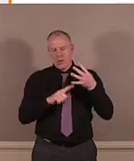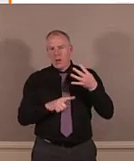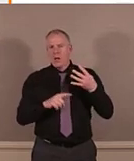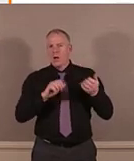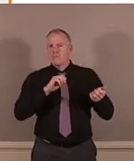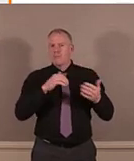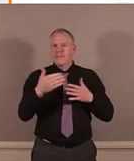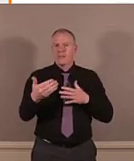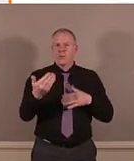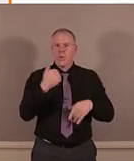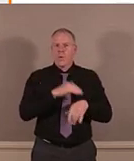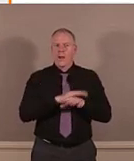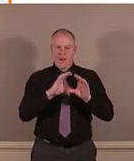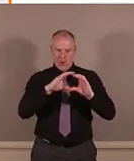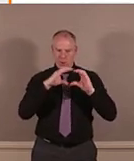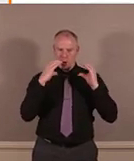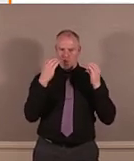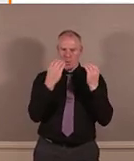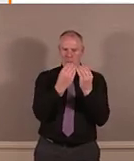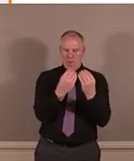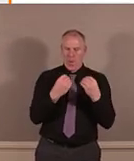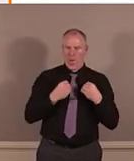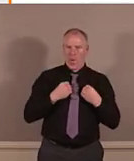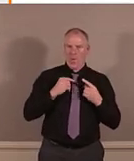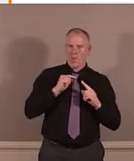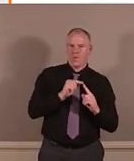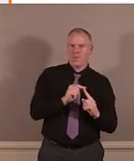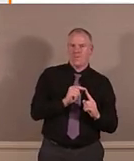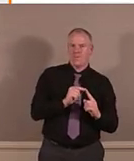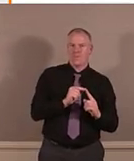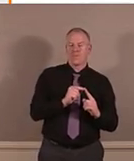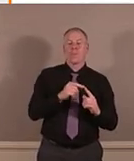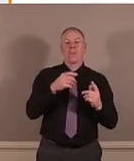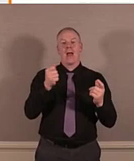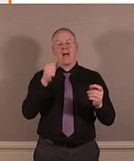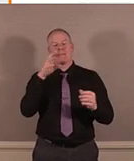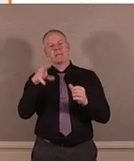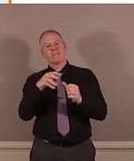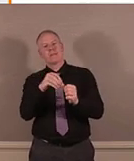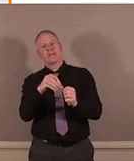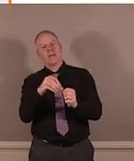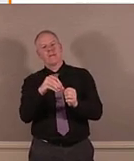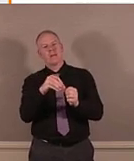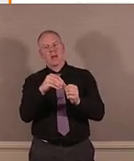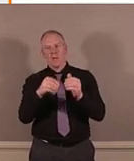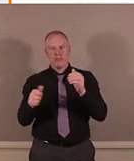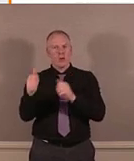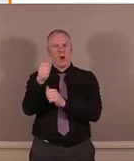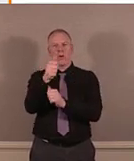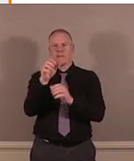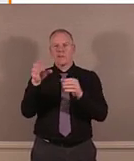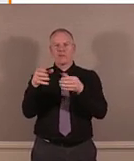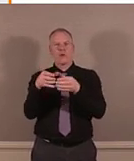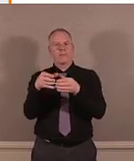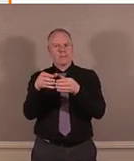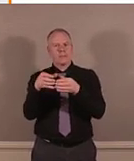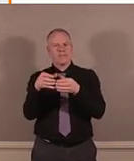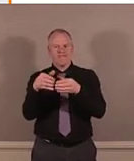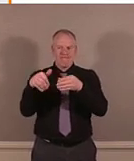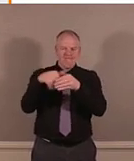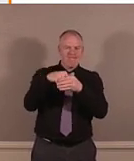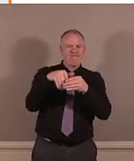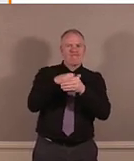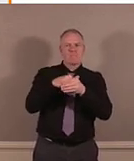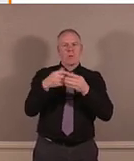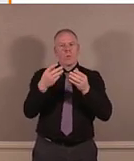in your community, that, we focus on targeting priority cohorts, and that is, I suppose, embedded